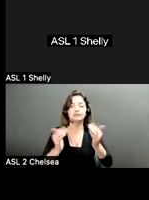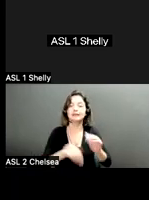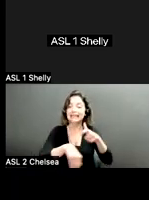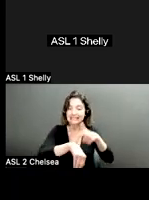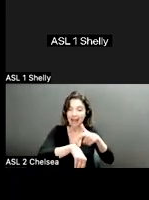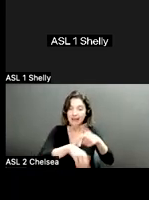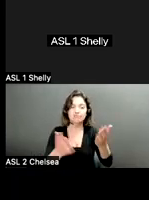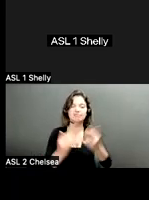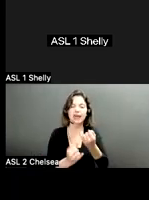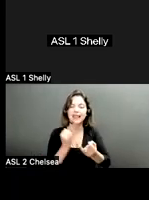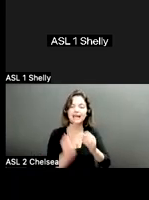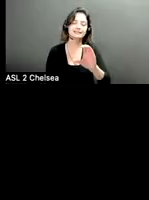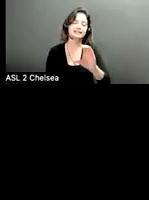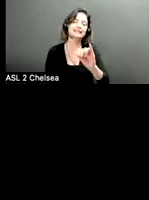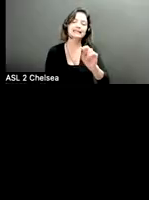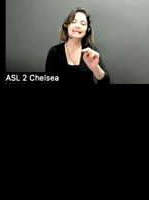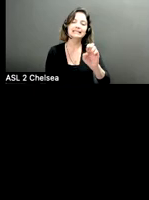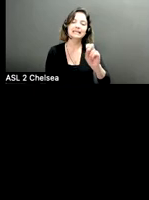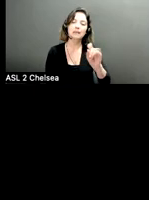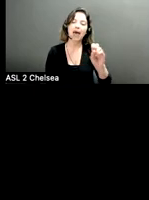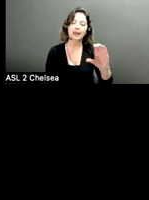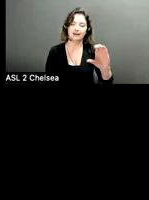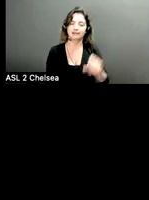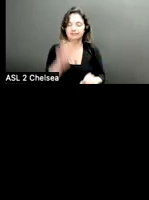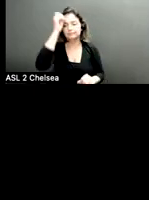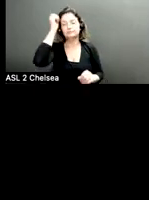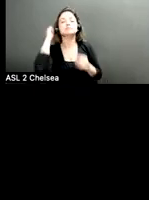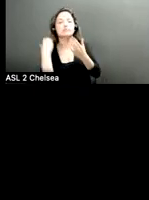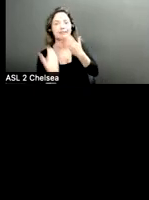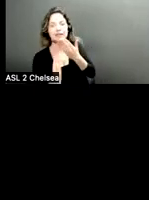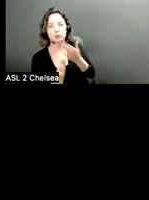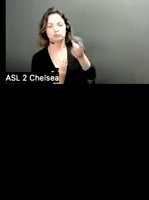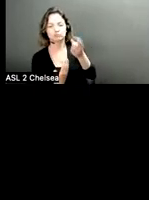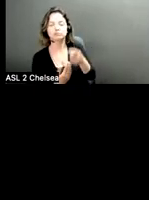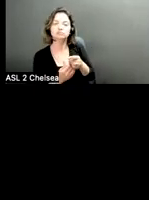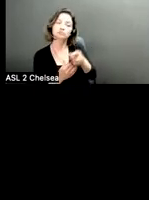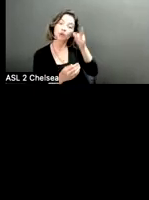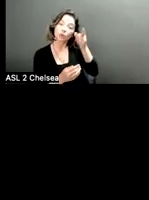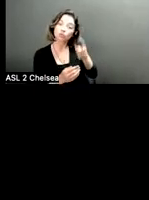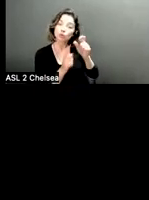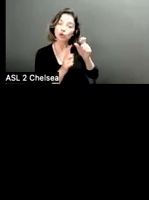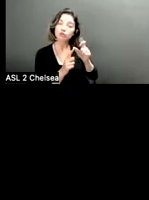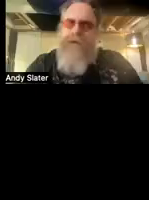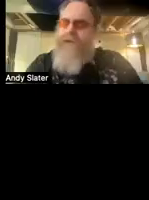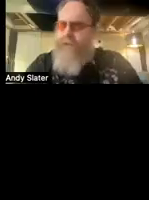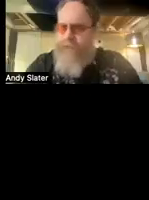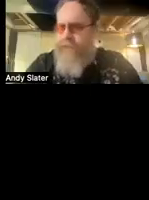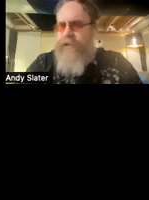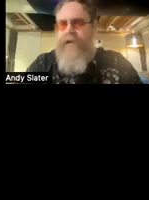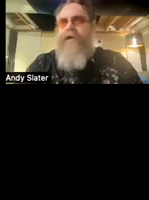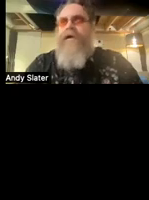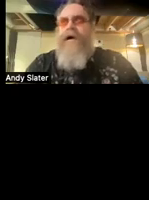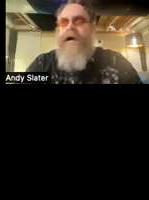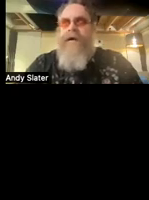often think of when I'm writing this stuff. I don't necessarily describe in musical terms,